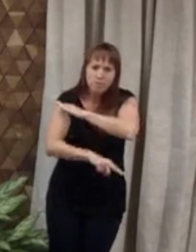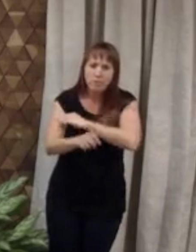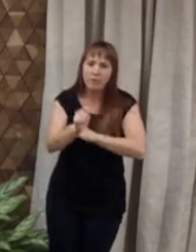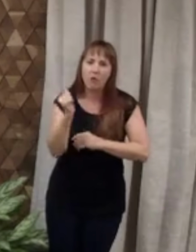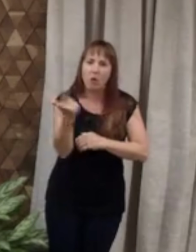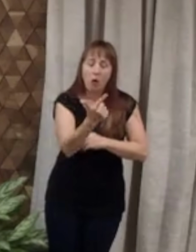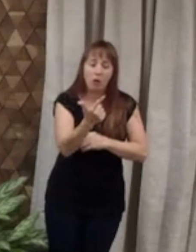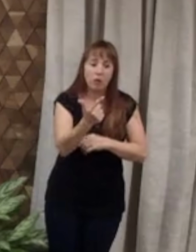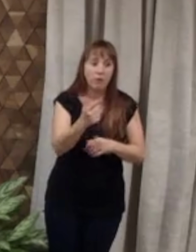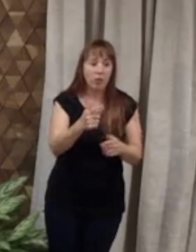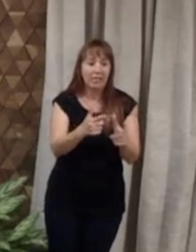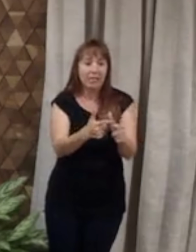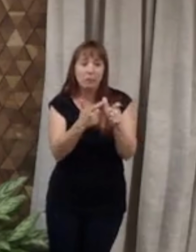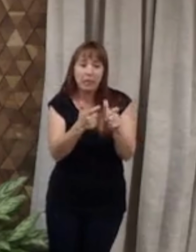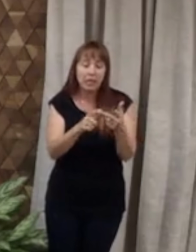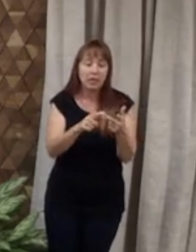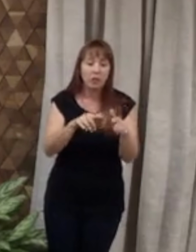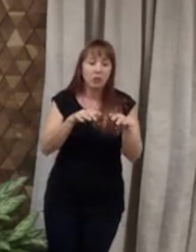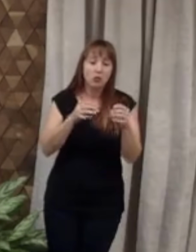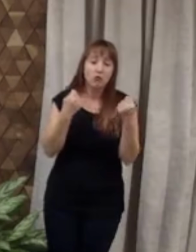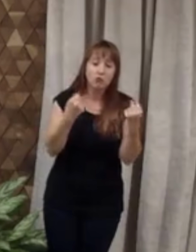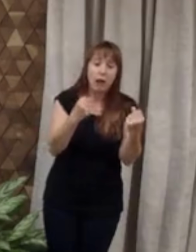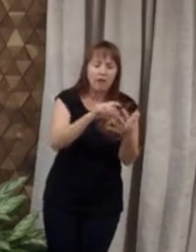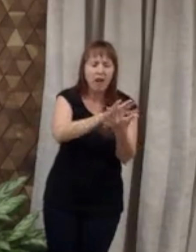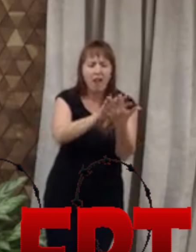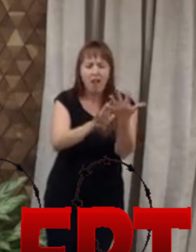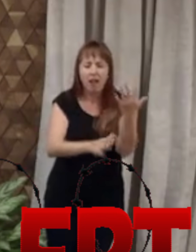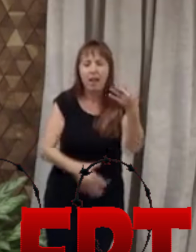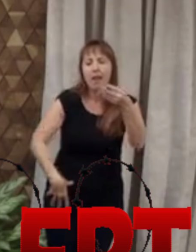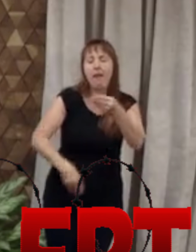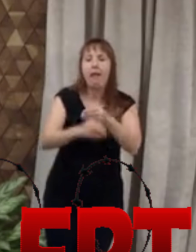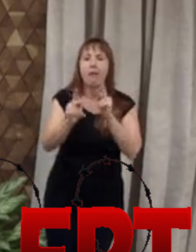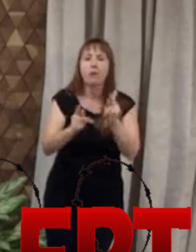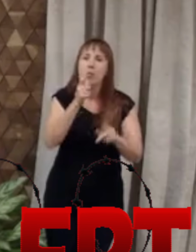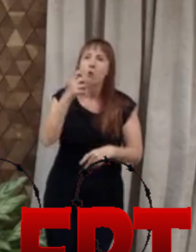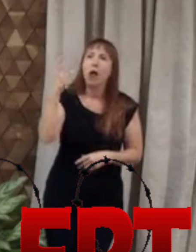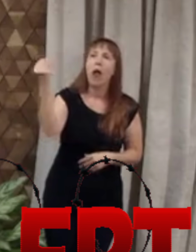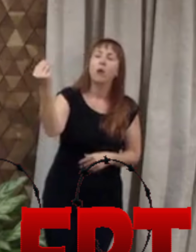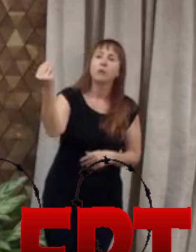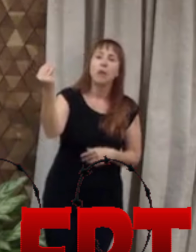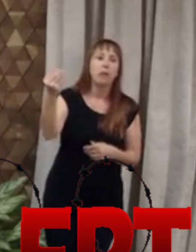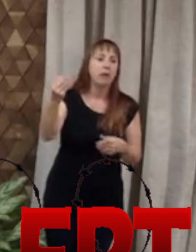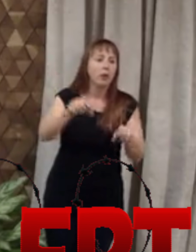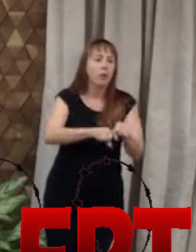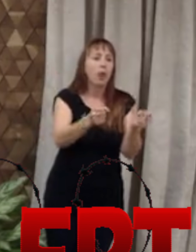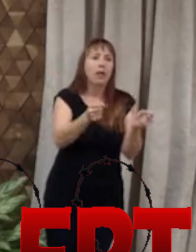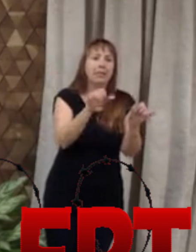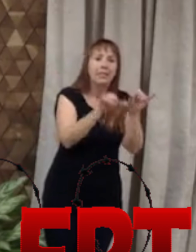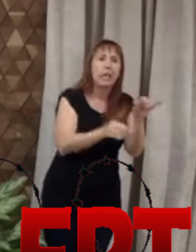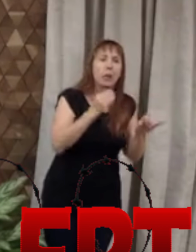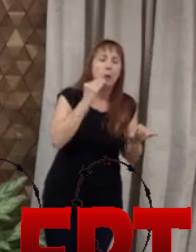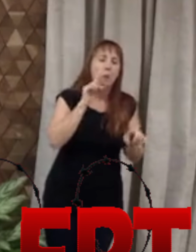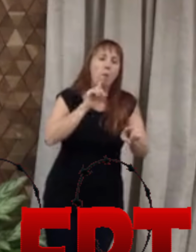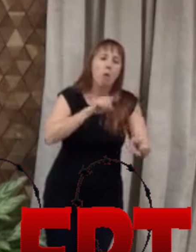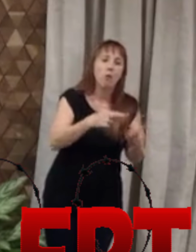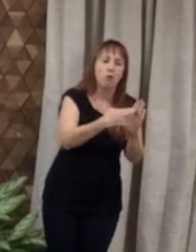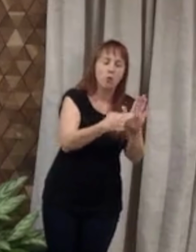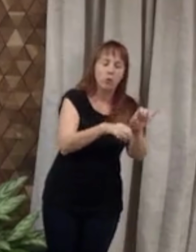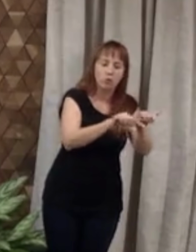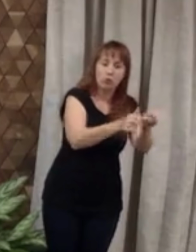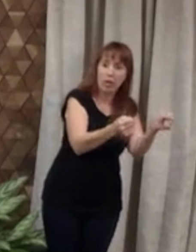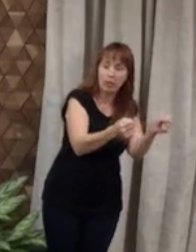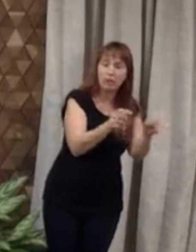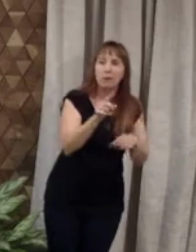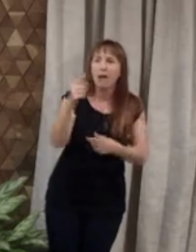just traffic, but also we're going to be looking at people who are out for, you know, maybe violating the stay-at-home order.